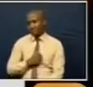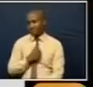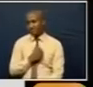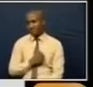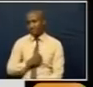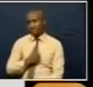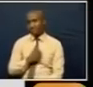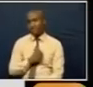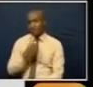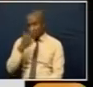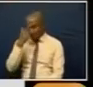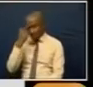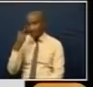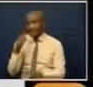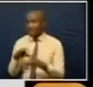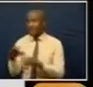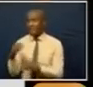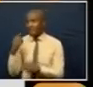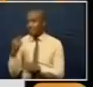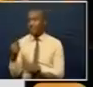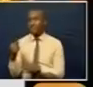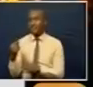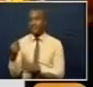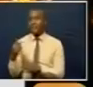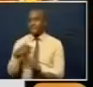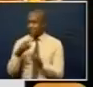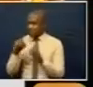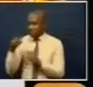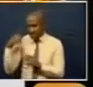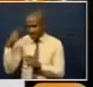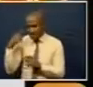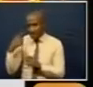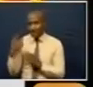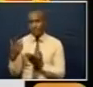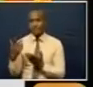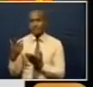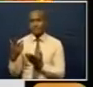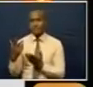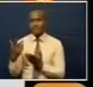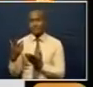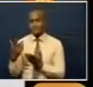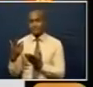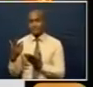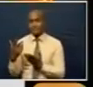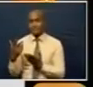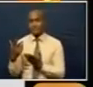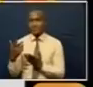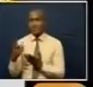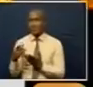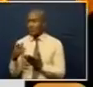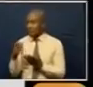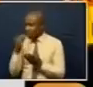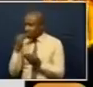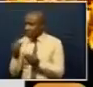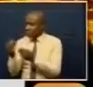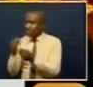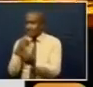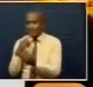badly. You know, the other day I took a lot of food to Madari, and they're saying, okay, you're giving us food, but we don't have stoves to cook the